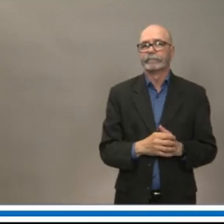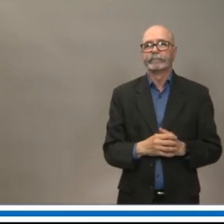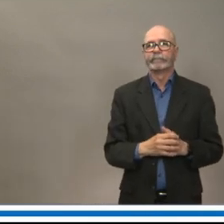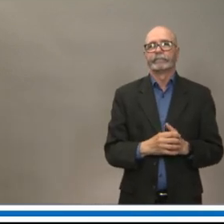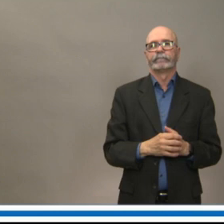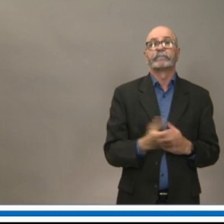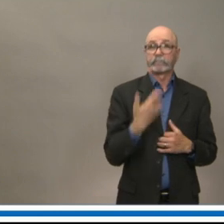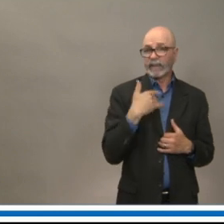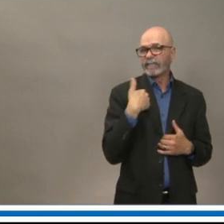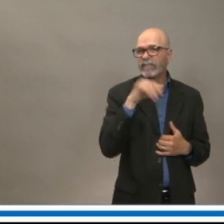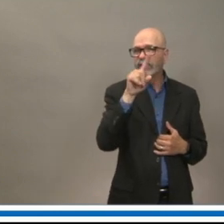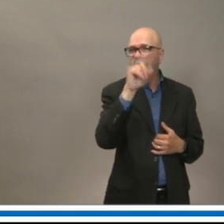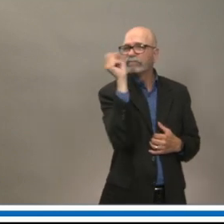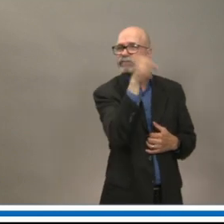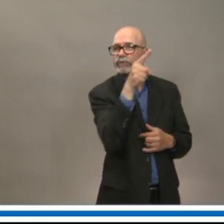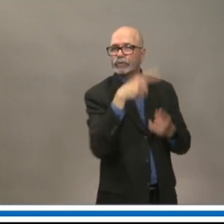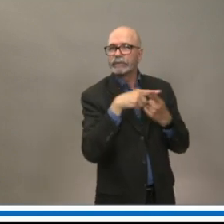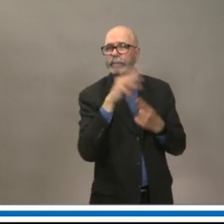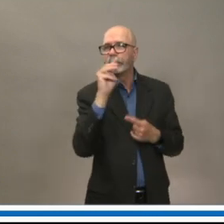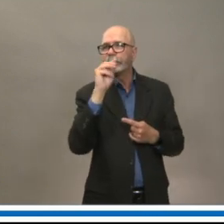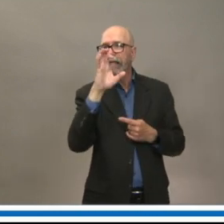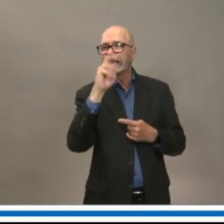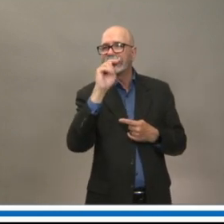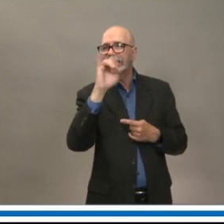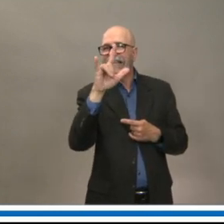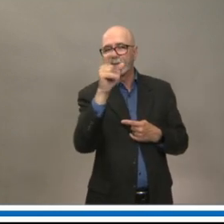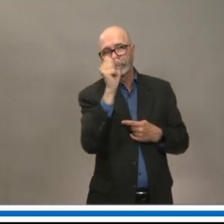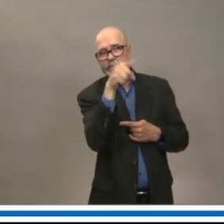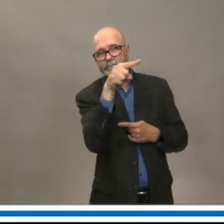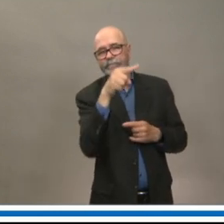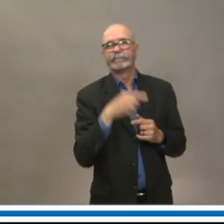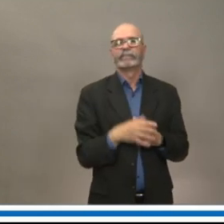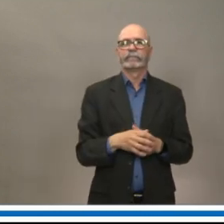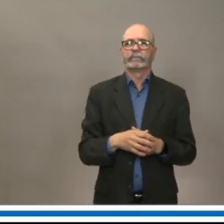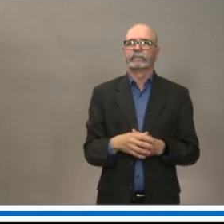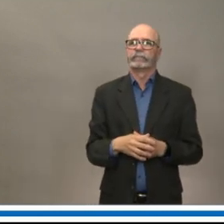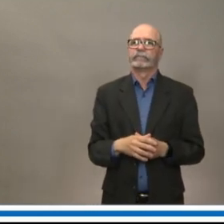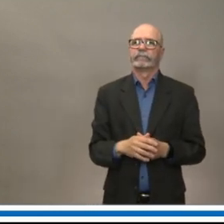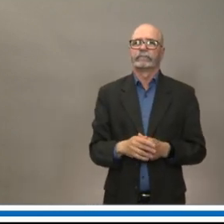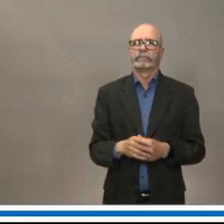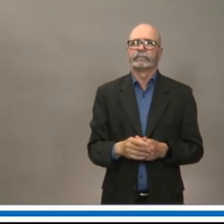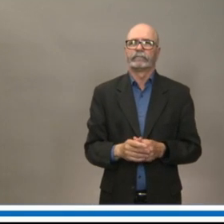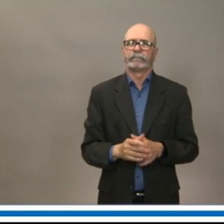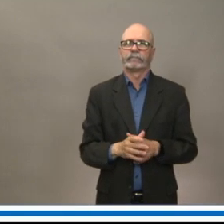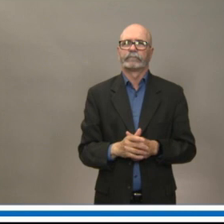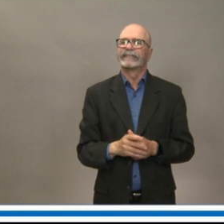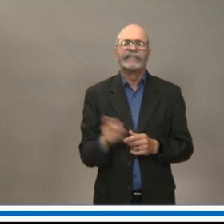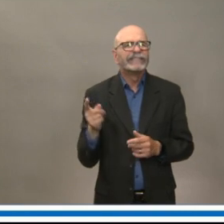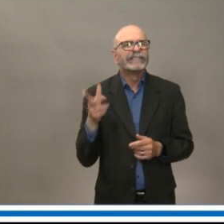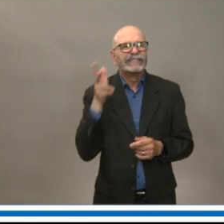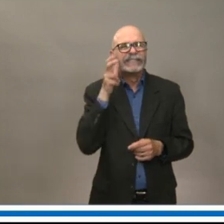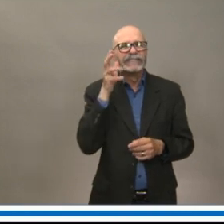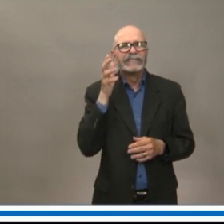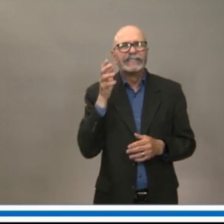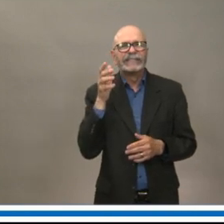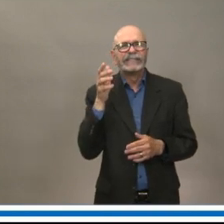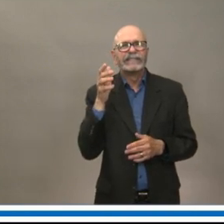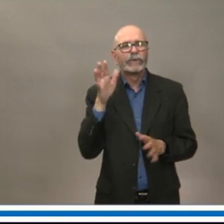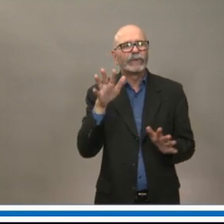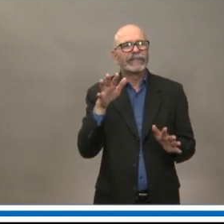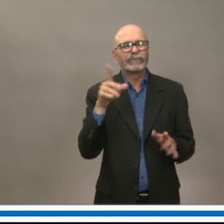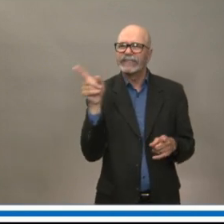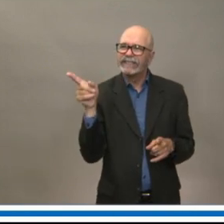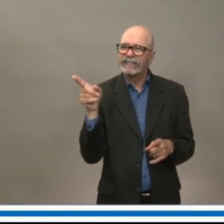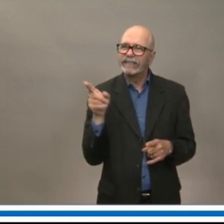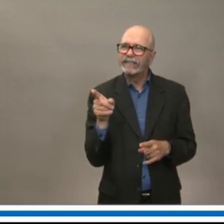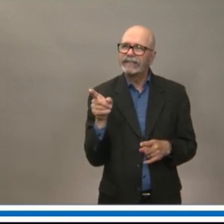for Premier McNeil. Halifax says cities are bleeding cash and they will need provincial help